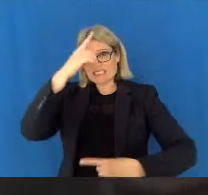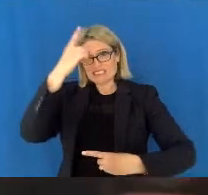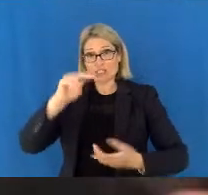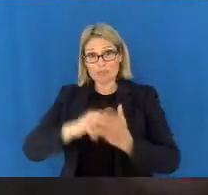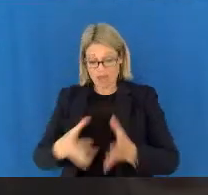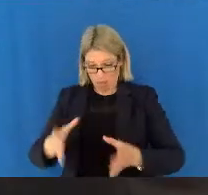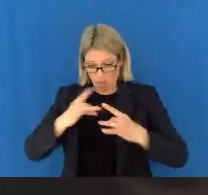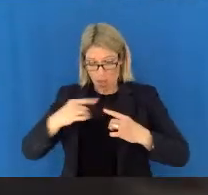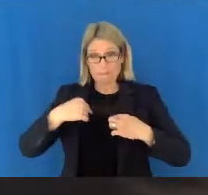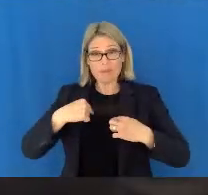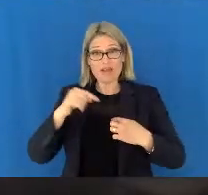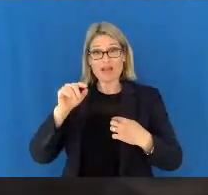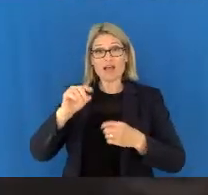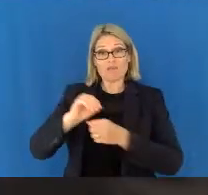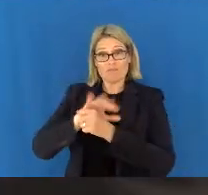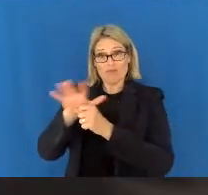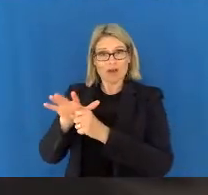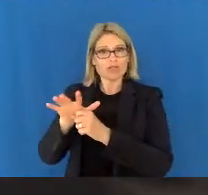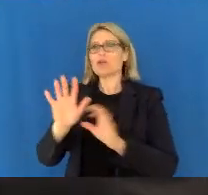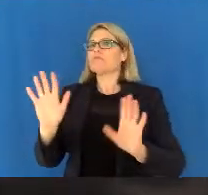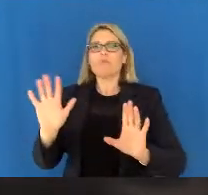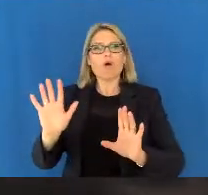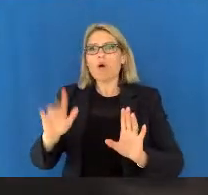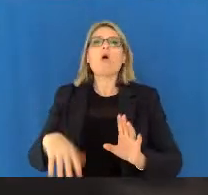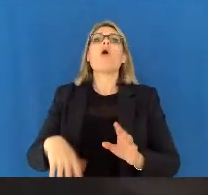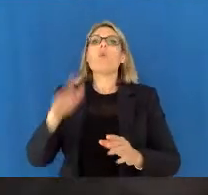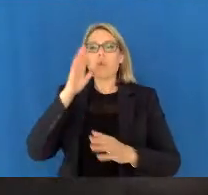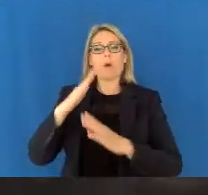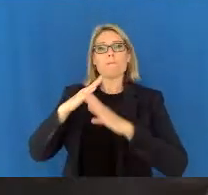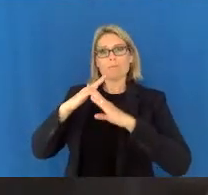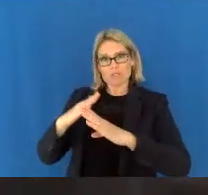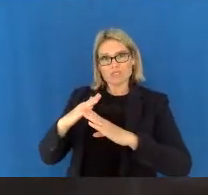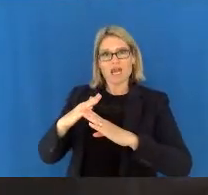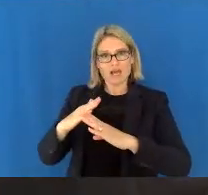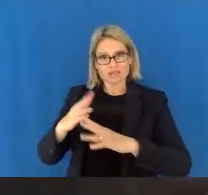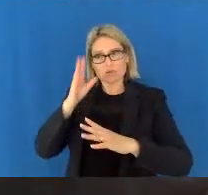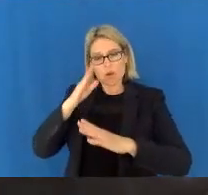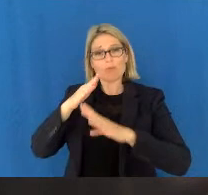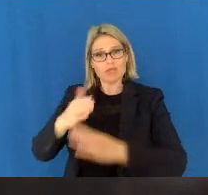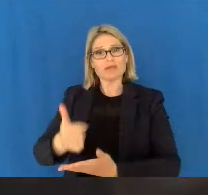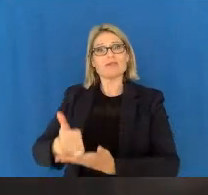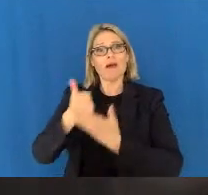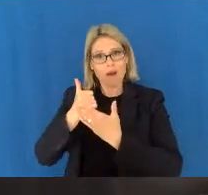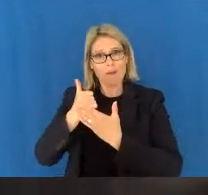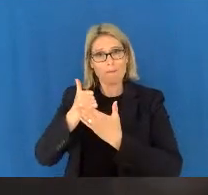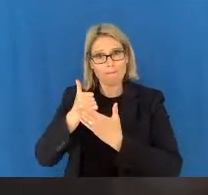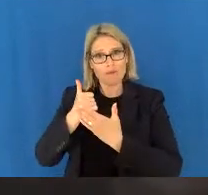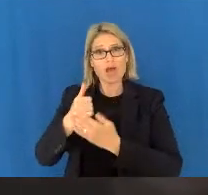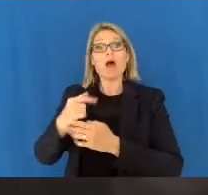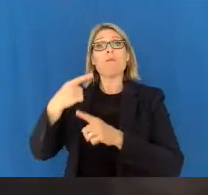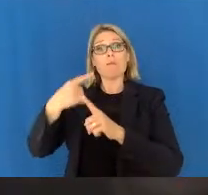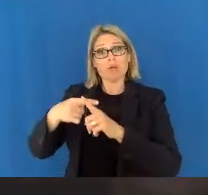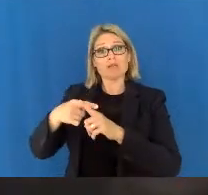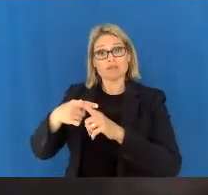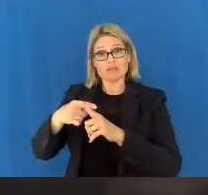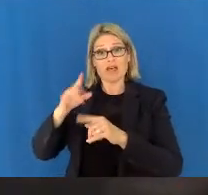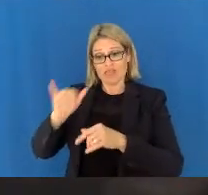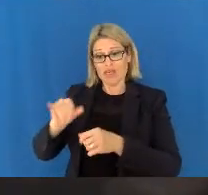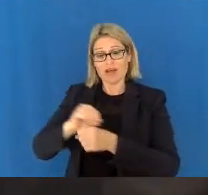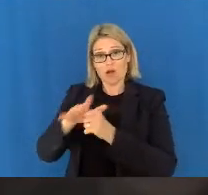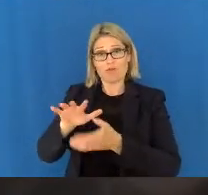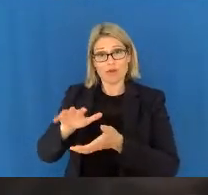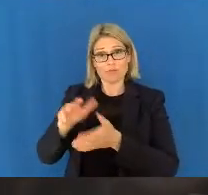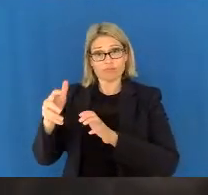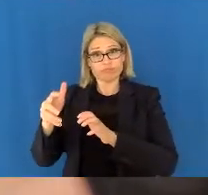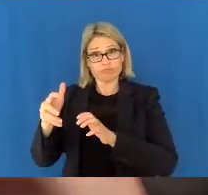It protects us from COVID and the variants. So far, that's the case. The